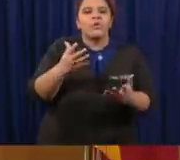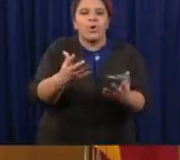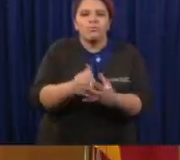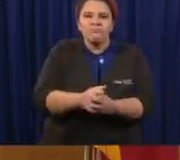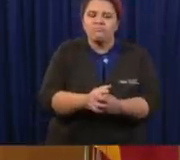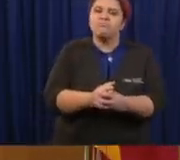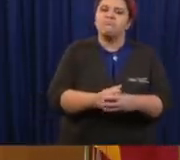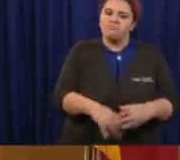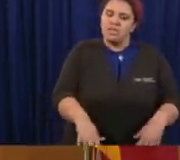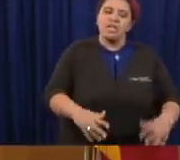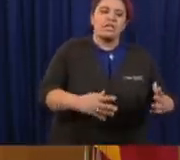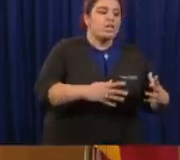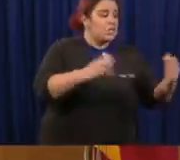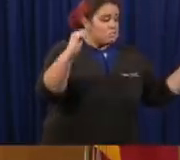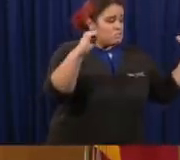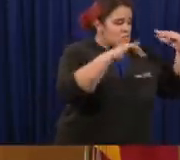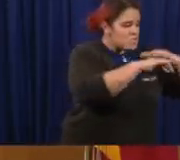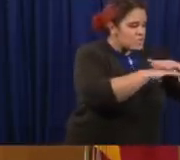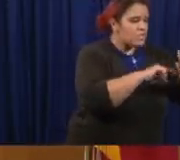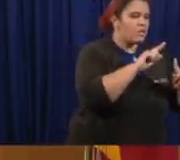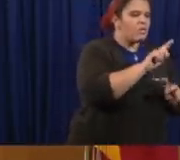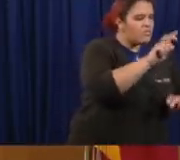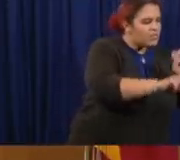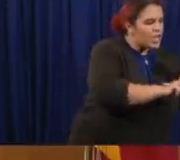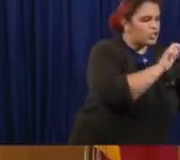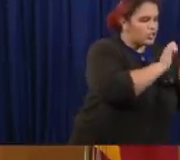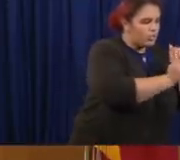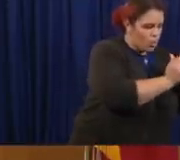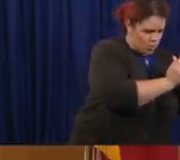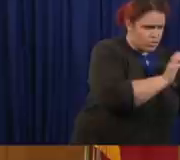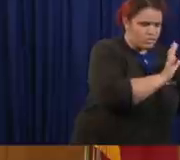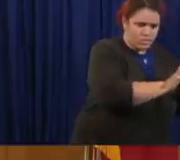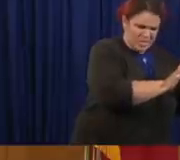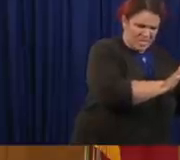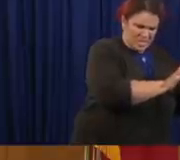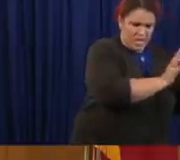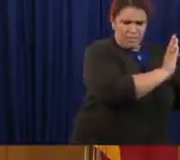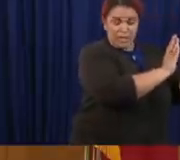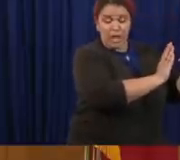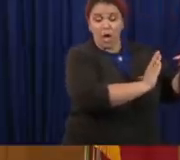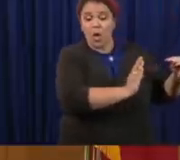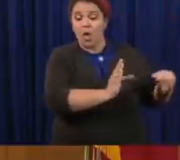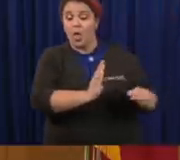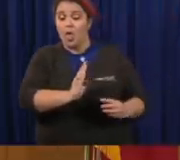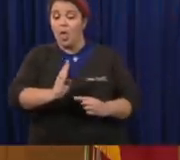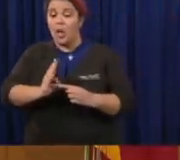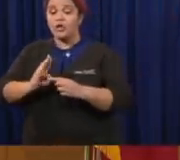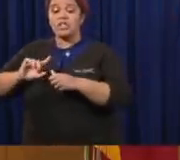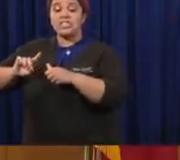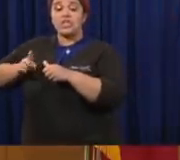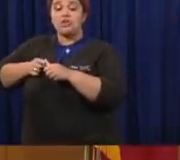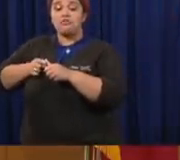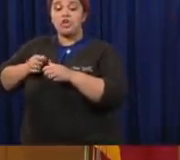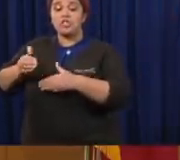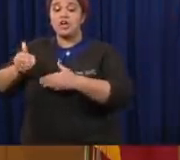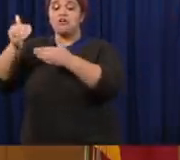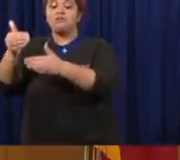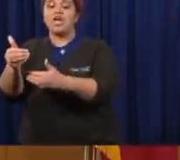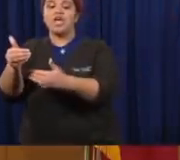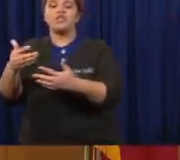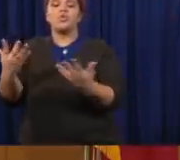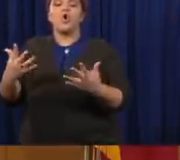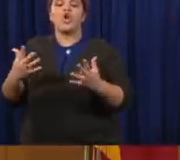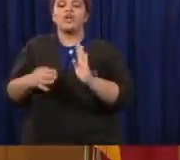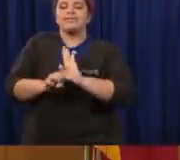end of the spectrum, what are some things on the other end of the spectrum that we might be able to see earlier? Well, that's a good question. I said the other